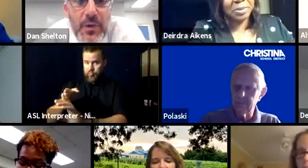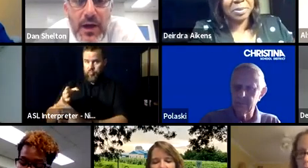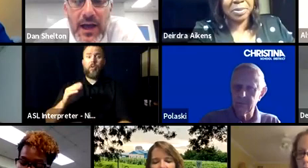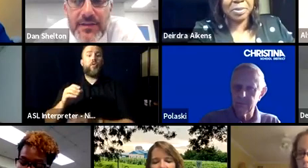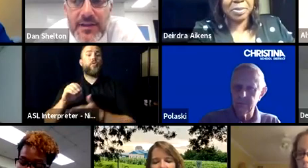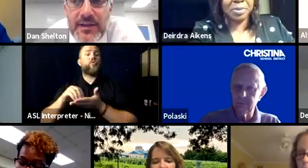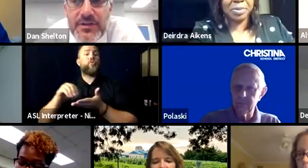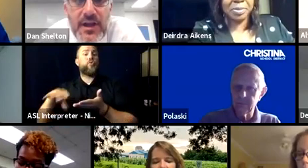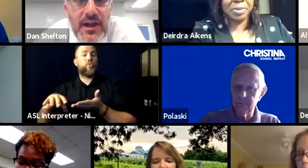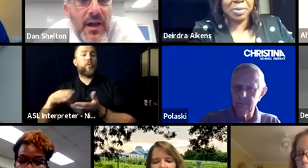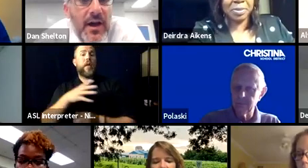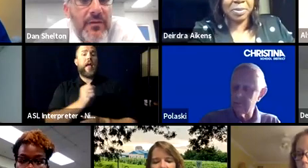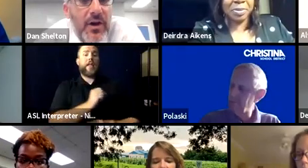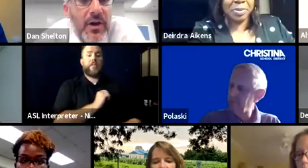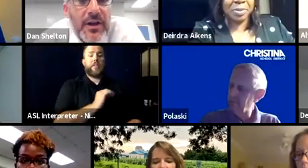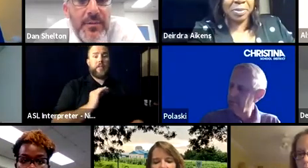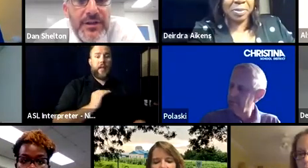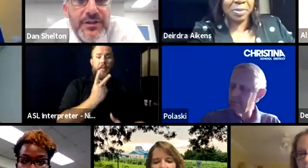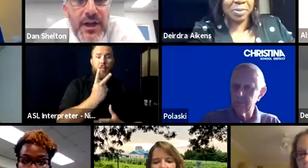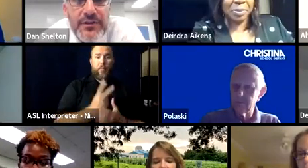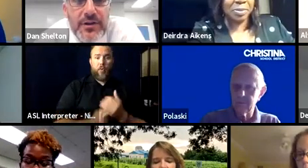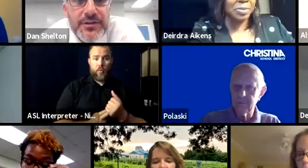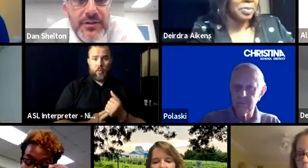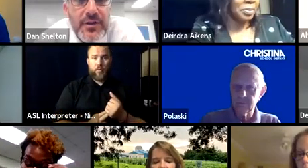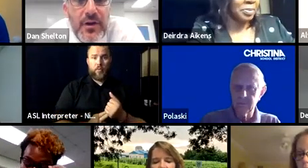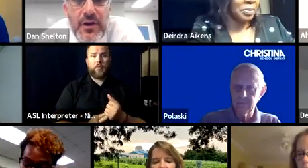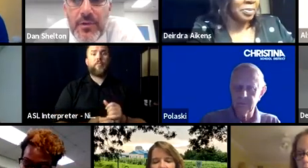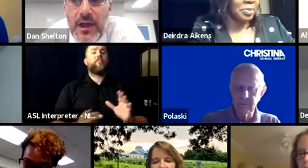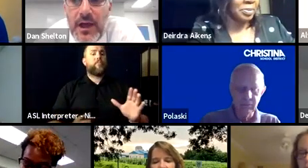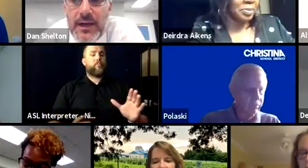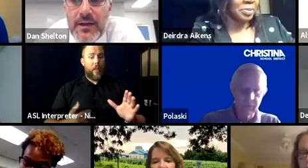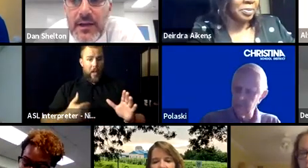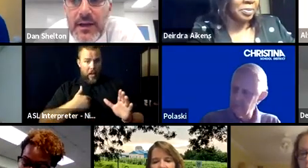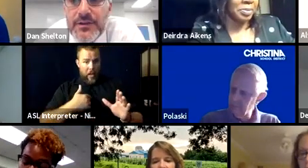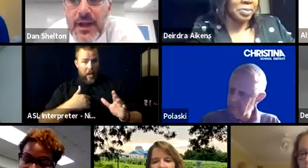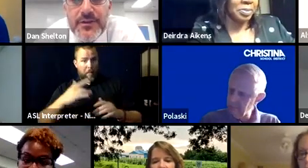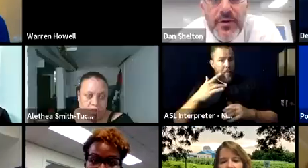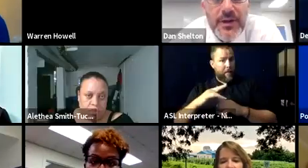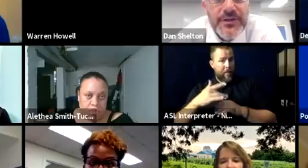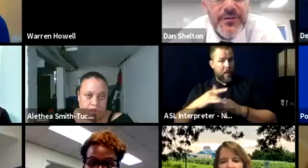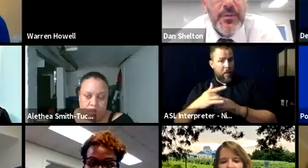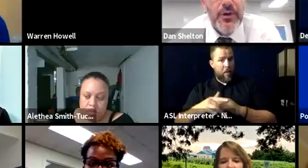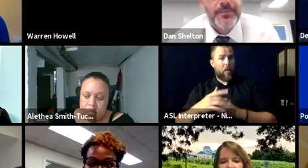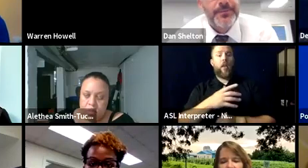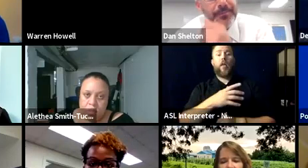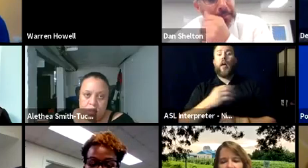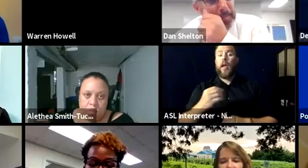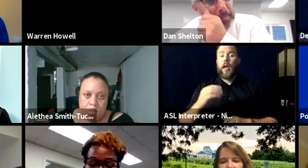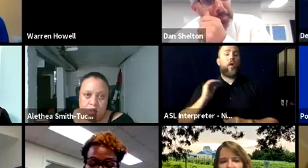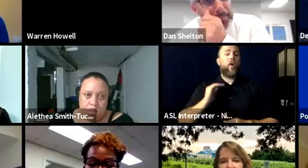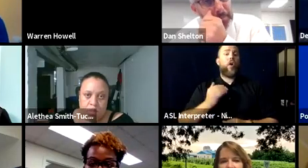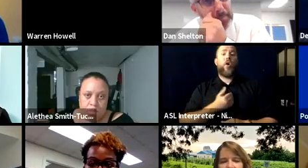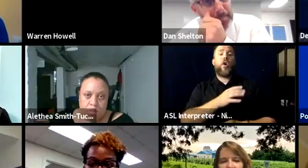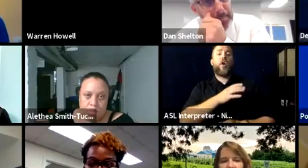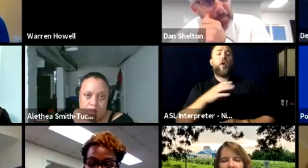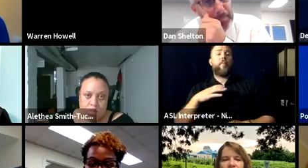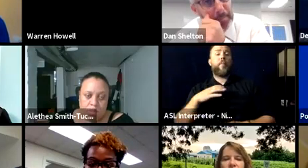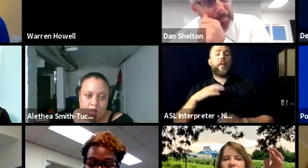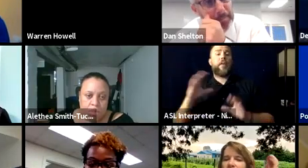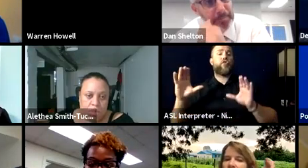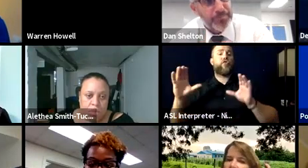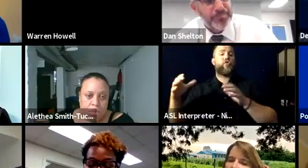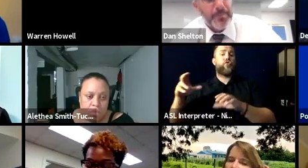available, as well as each of our committee chairs are still online to answer questions from the board.